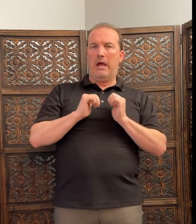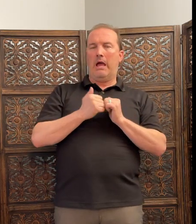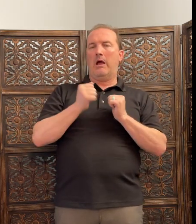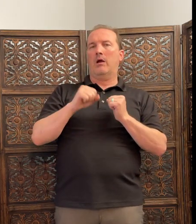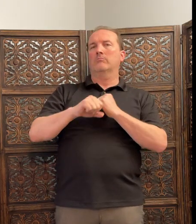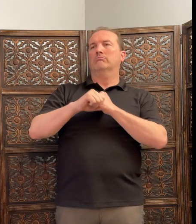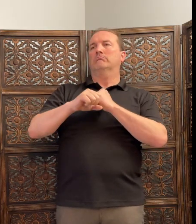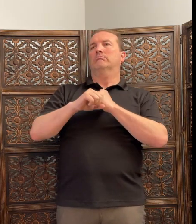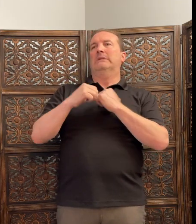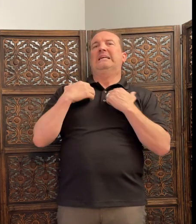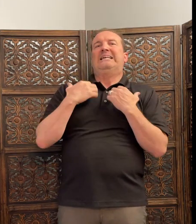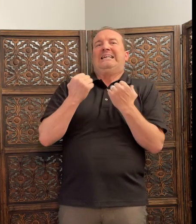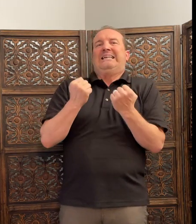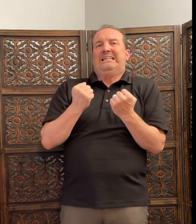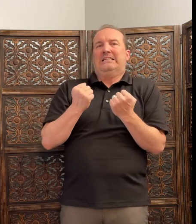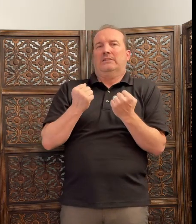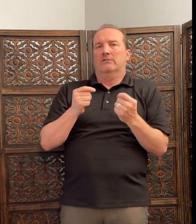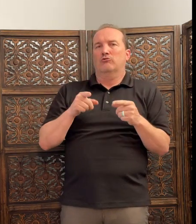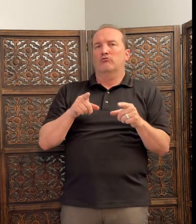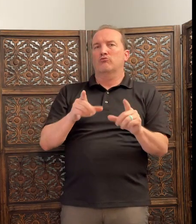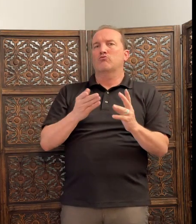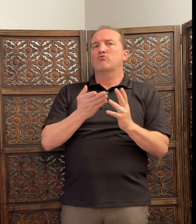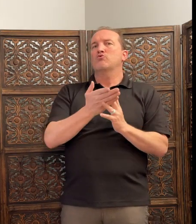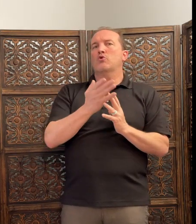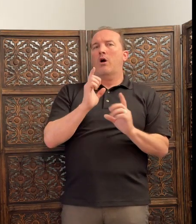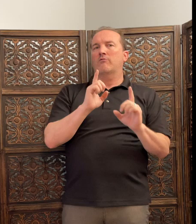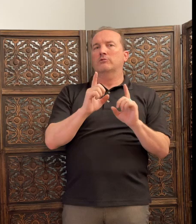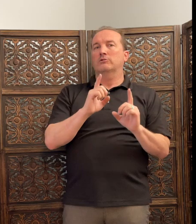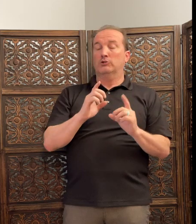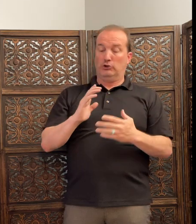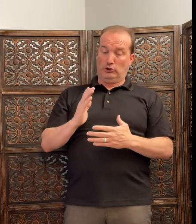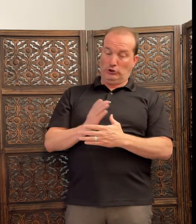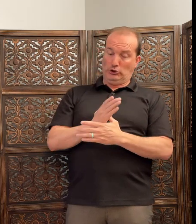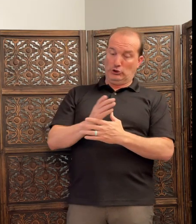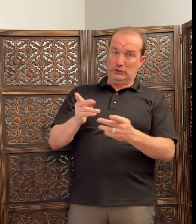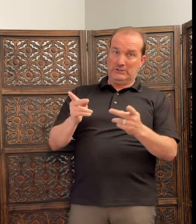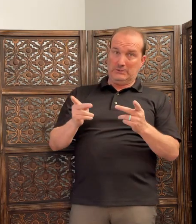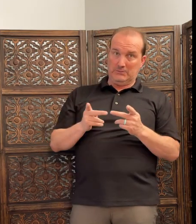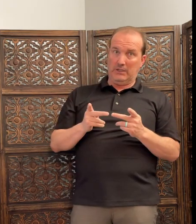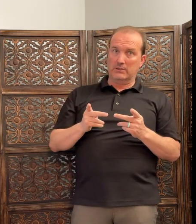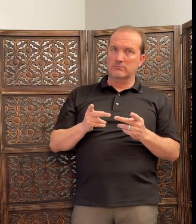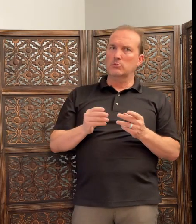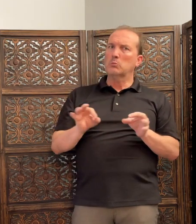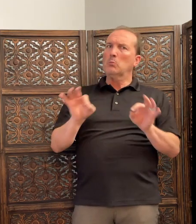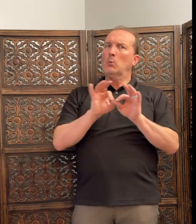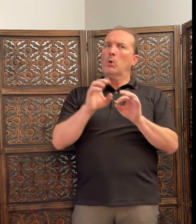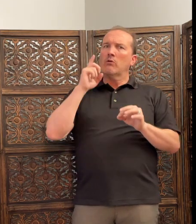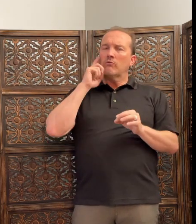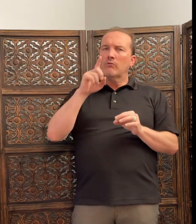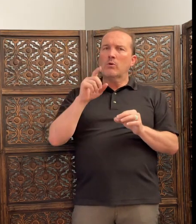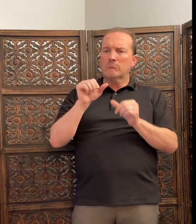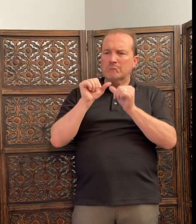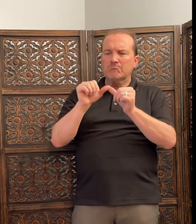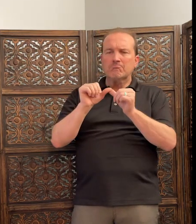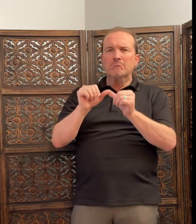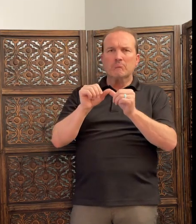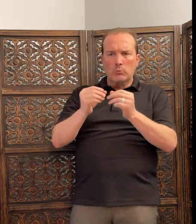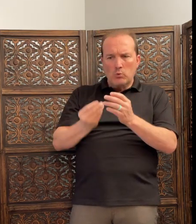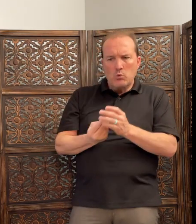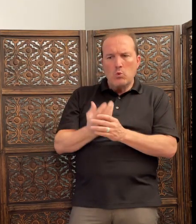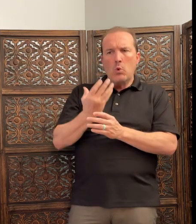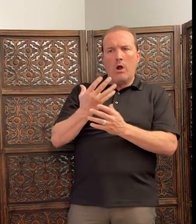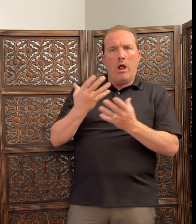community in ways that can promote healing through conversation. Shared spaces are important for cultivating, continuing,